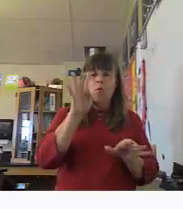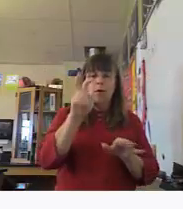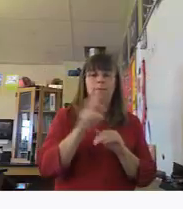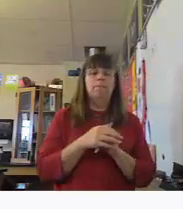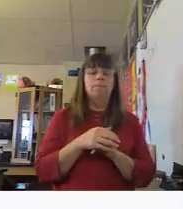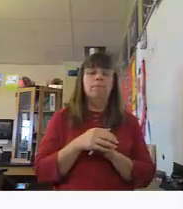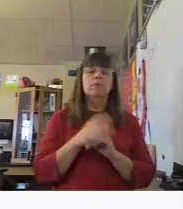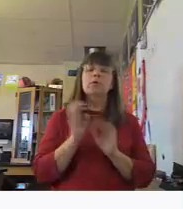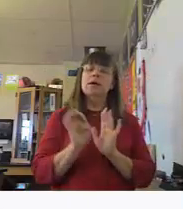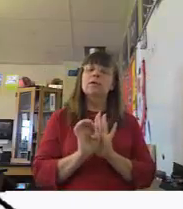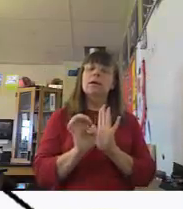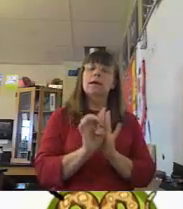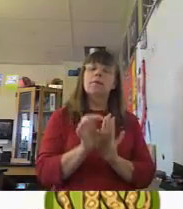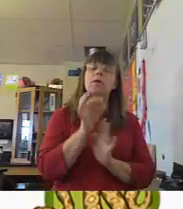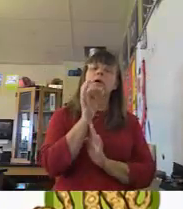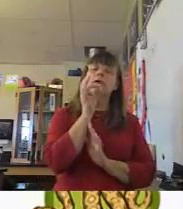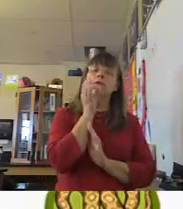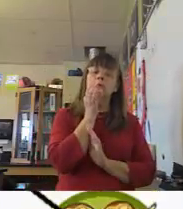So here's an example.